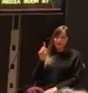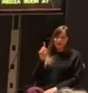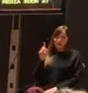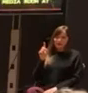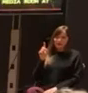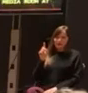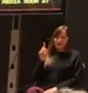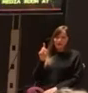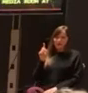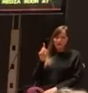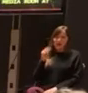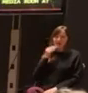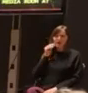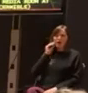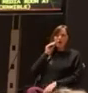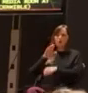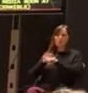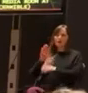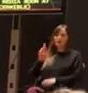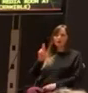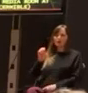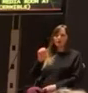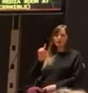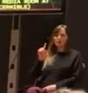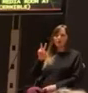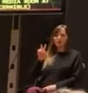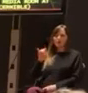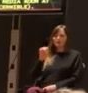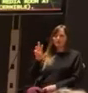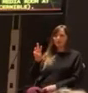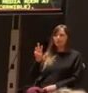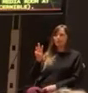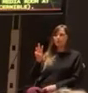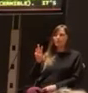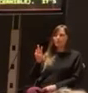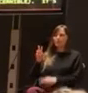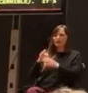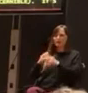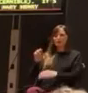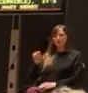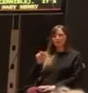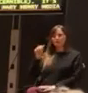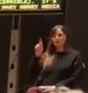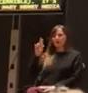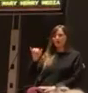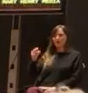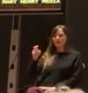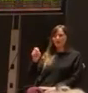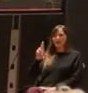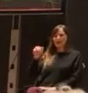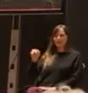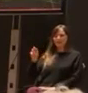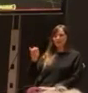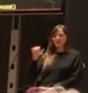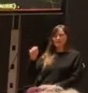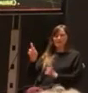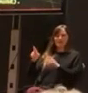home on Broadview. It's called the Mary Henry Media Room.